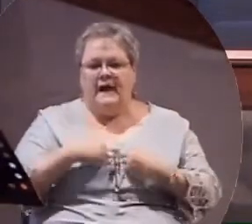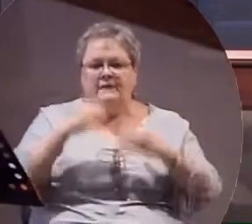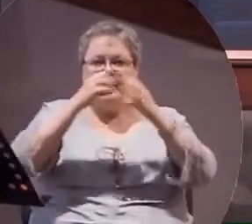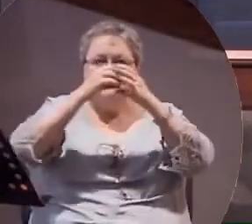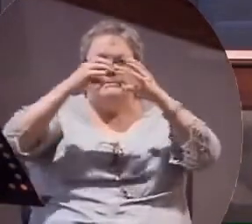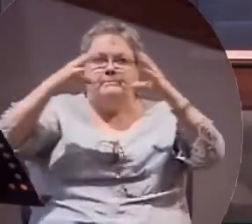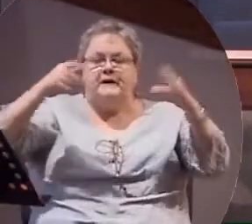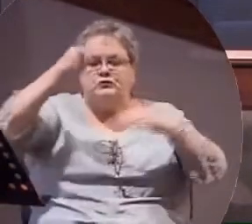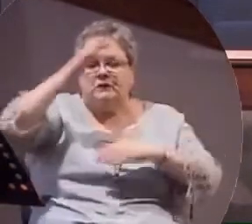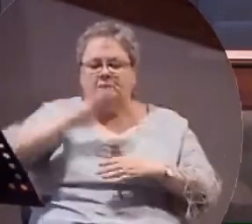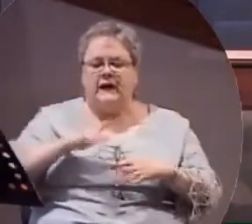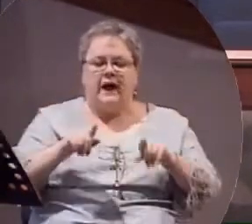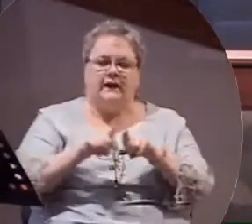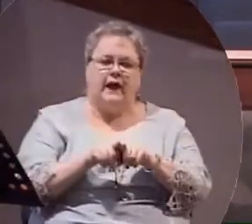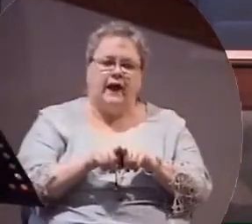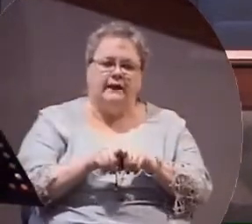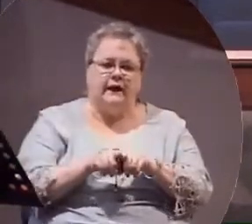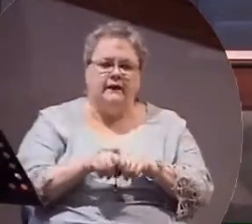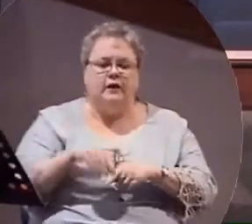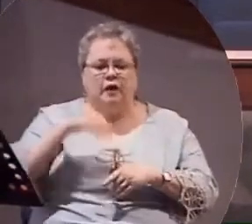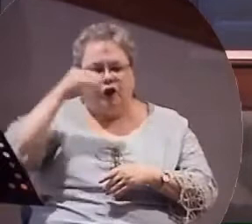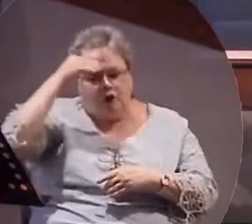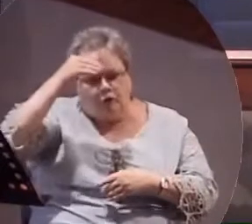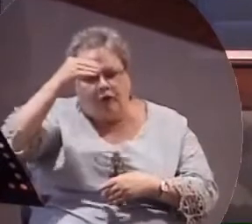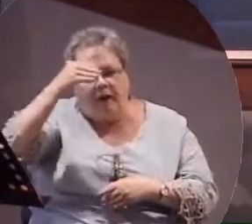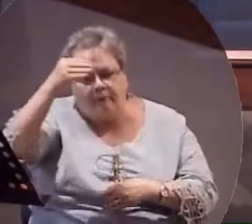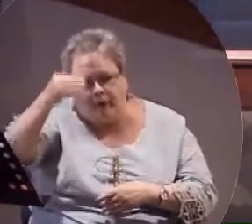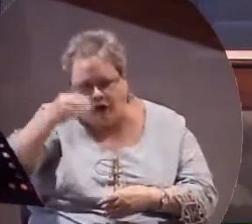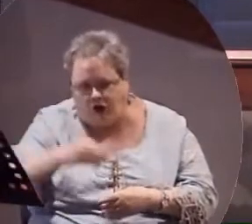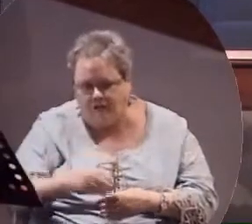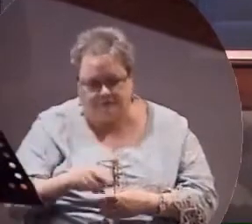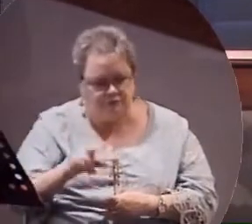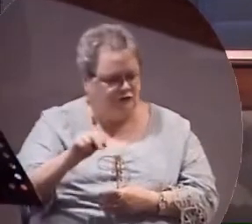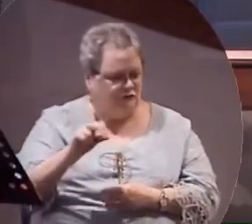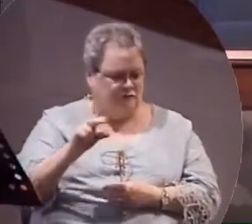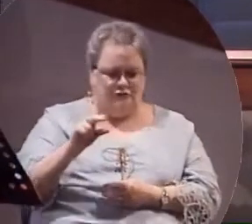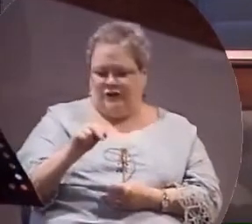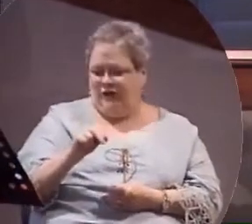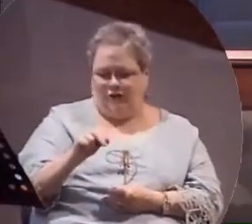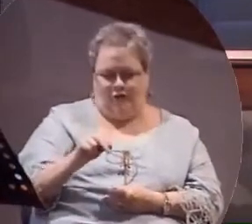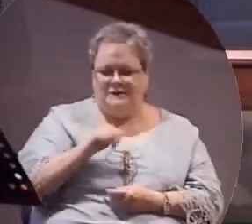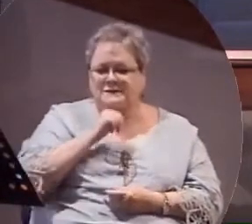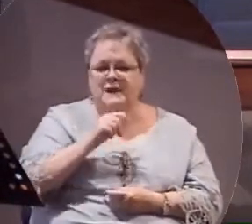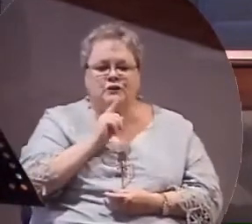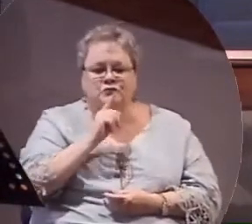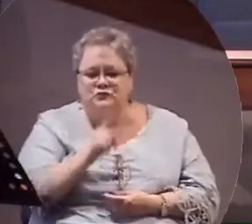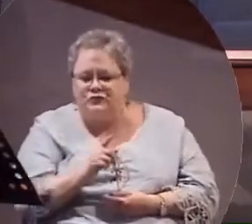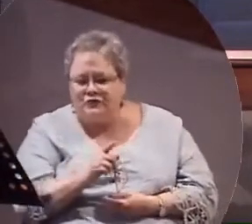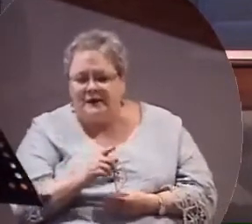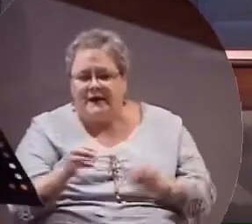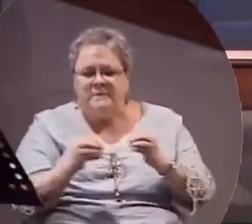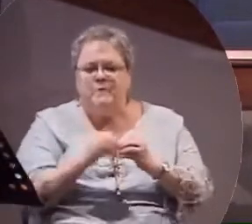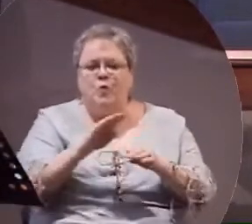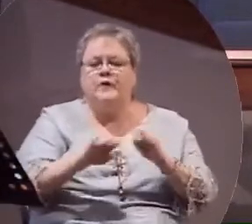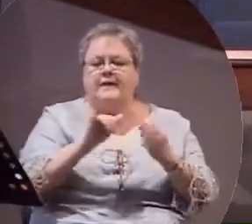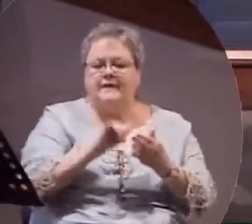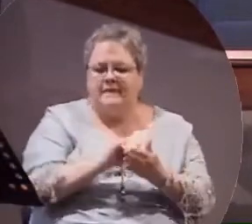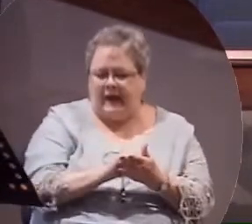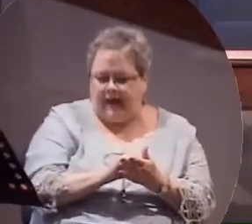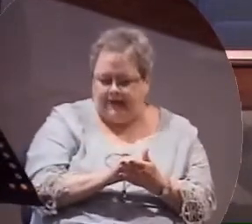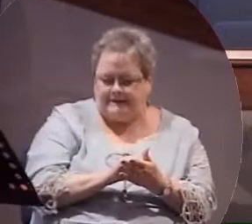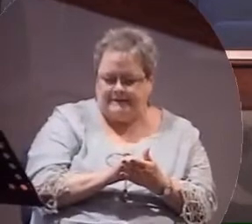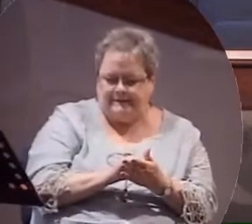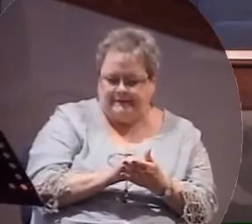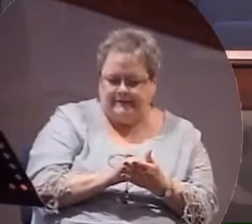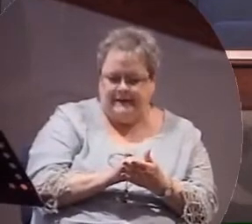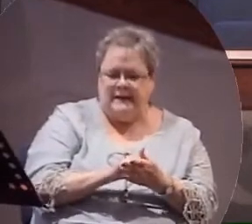kind of doting grandpa. But let me just say something, friend. He's more than just a doting grandpa. He's more than just a member of our